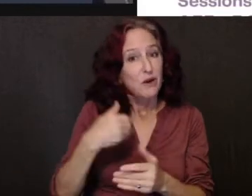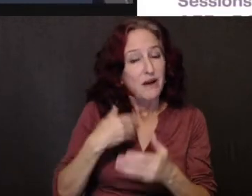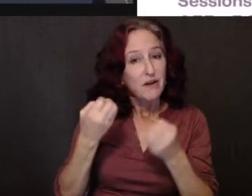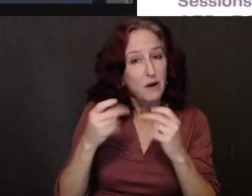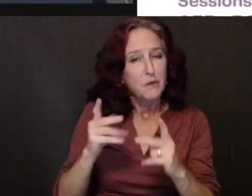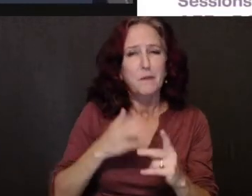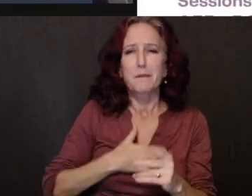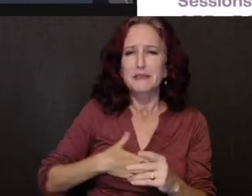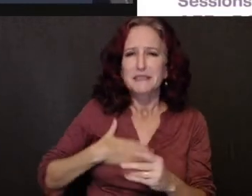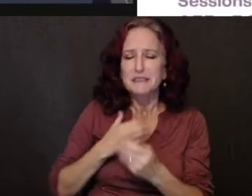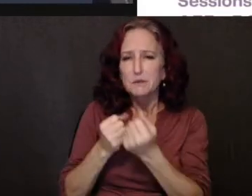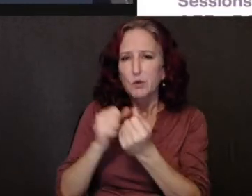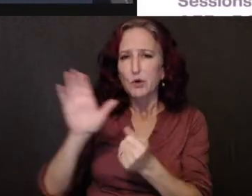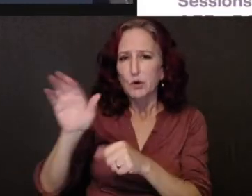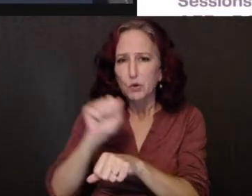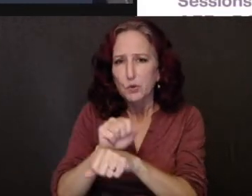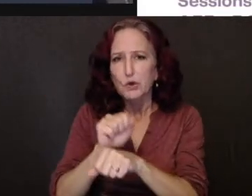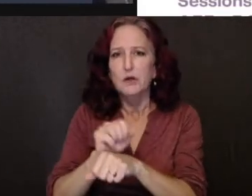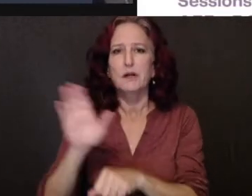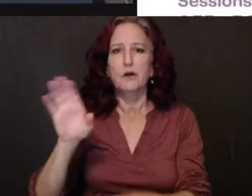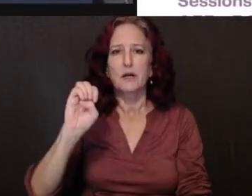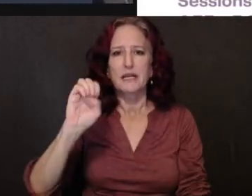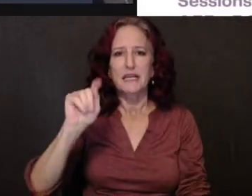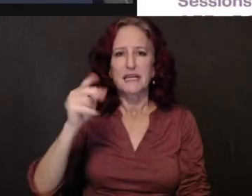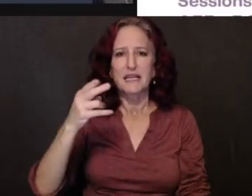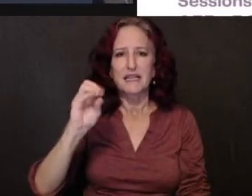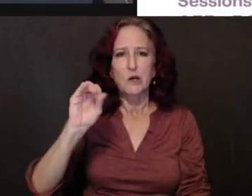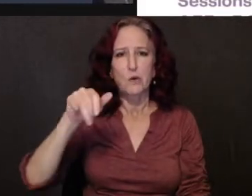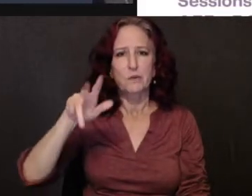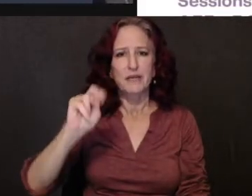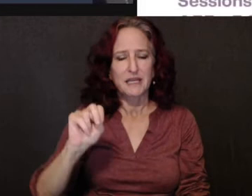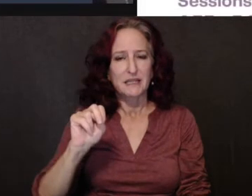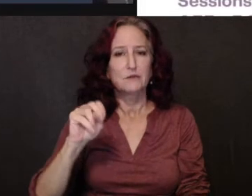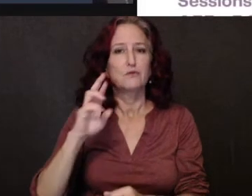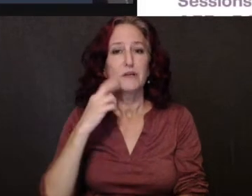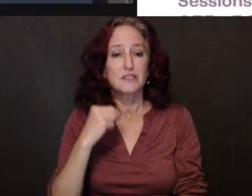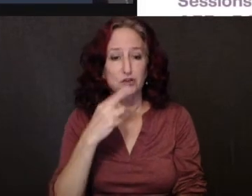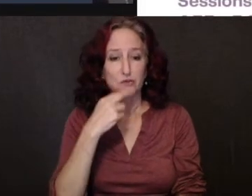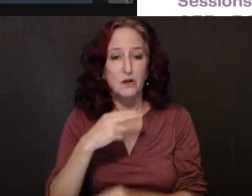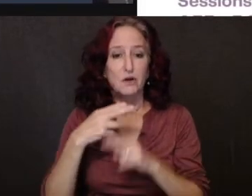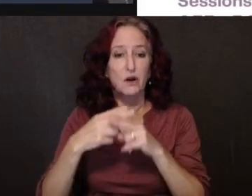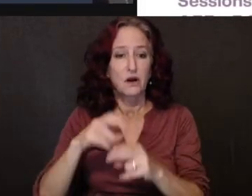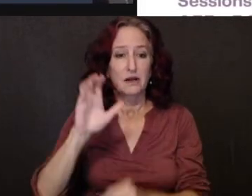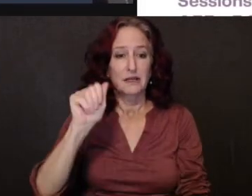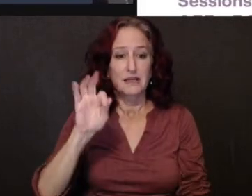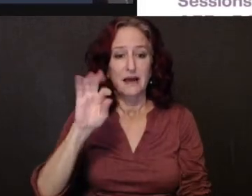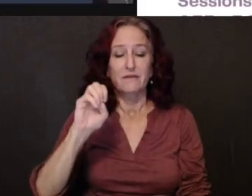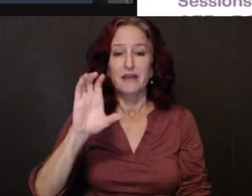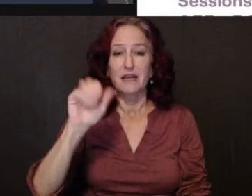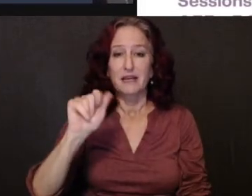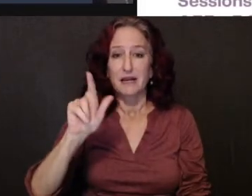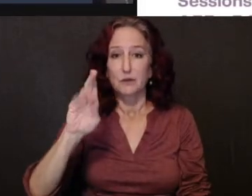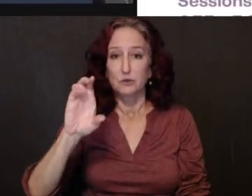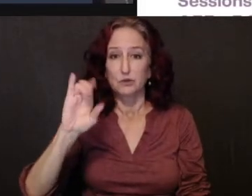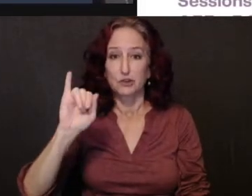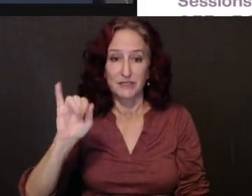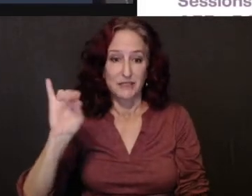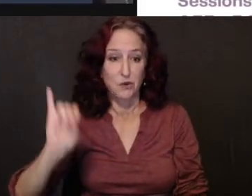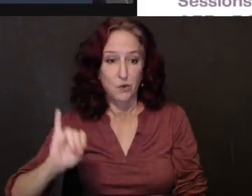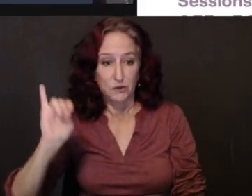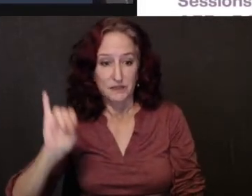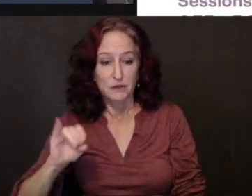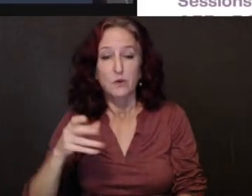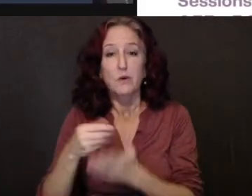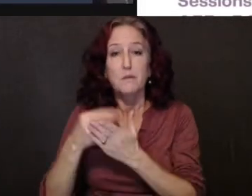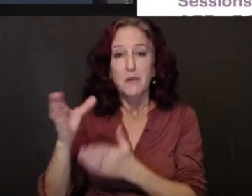Fetlework Teferi will not be able to participate during her scheduled cooking demonstration this evening. However, when you have the opportunity, please support her work